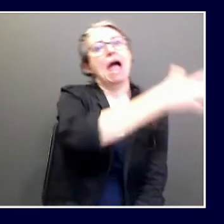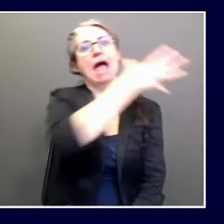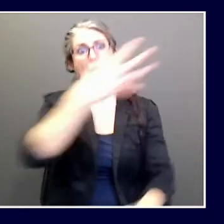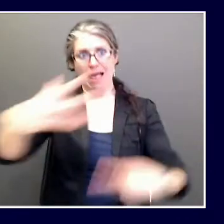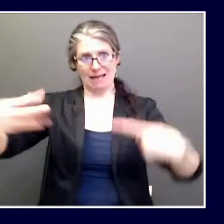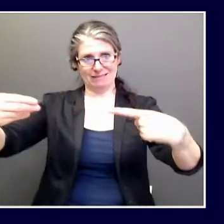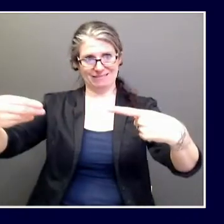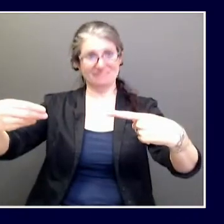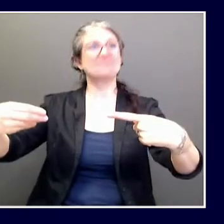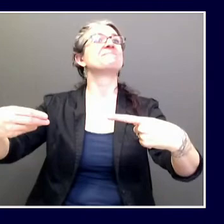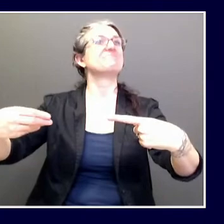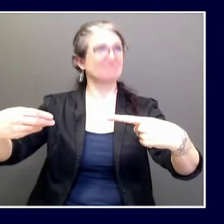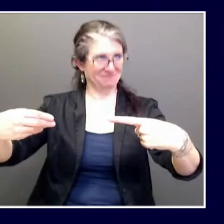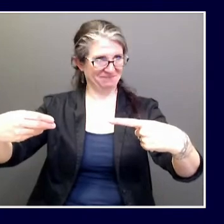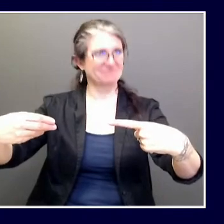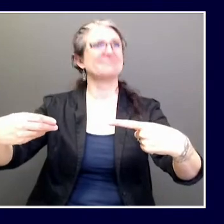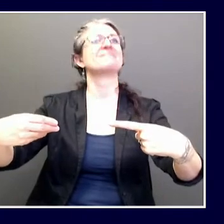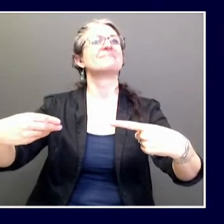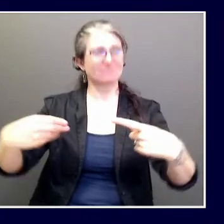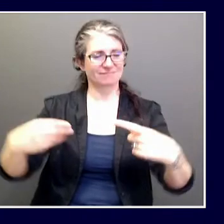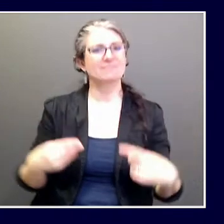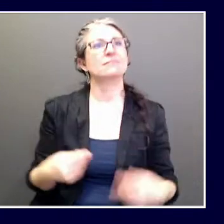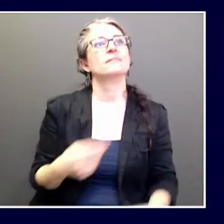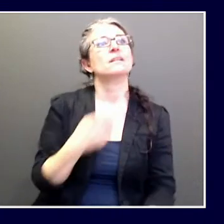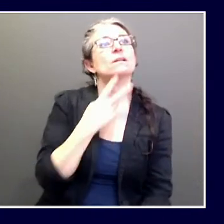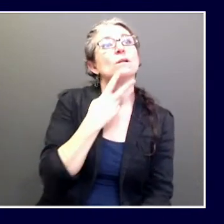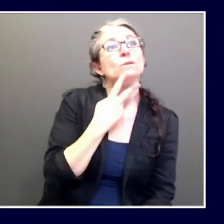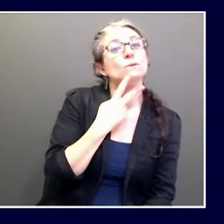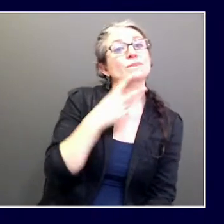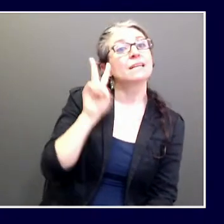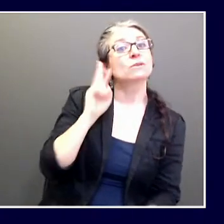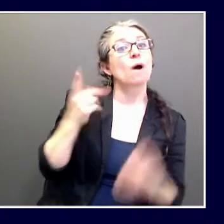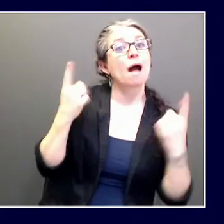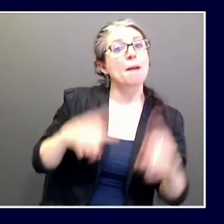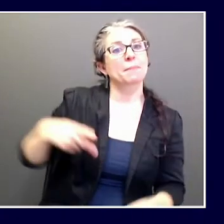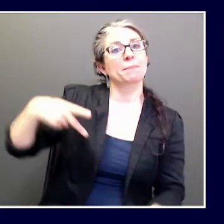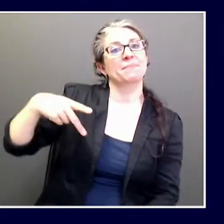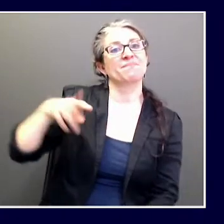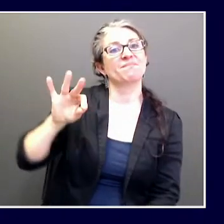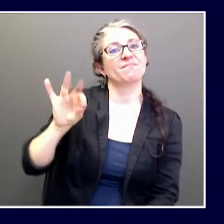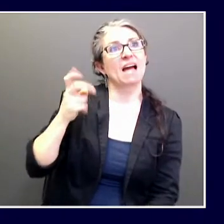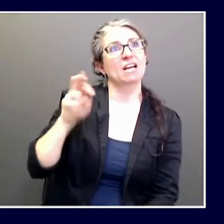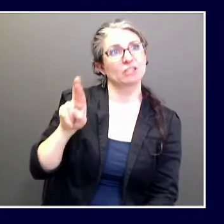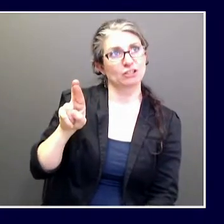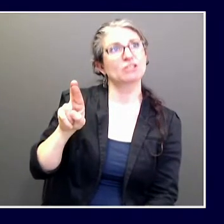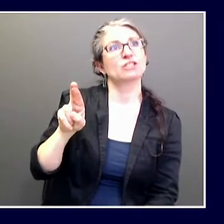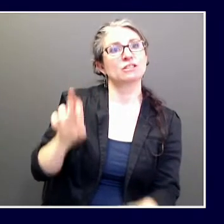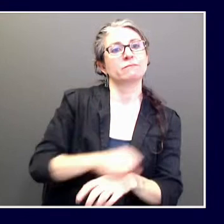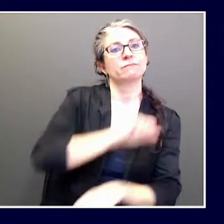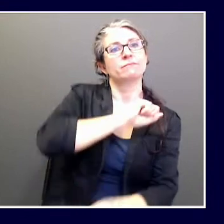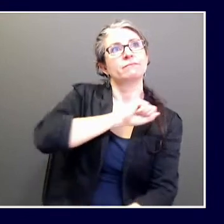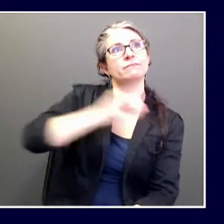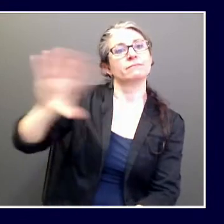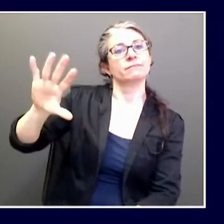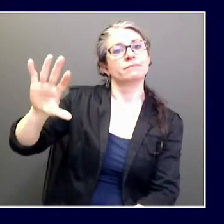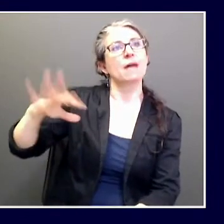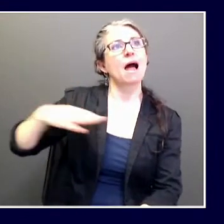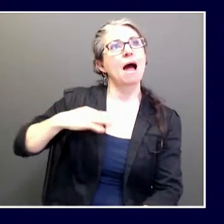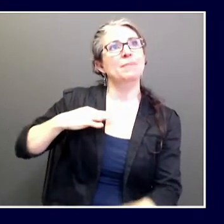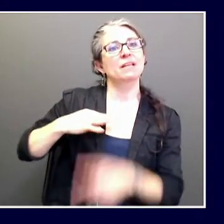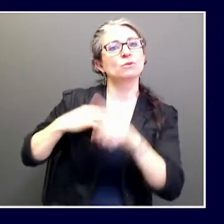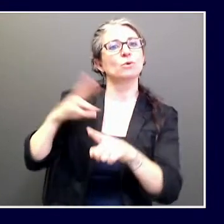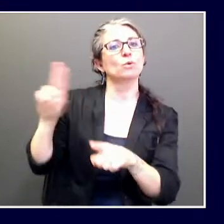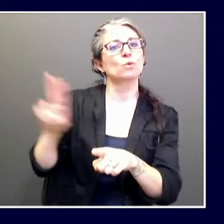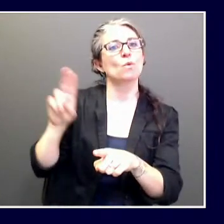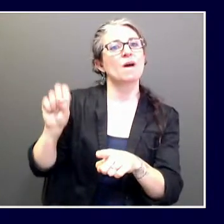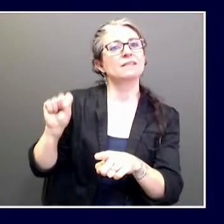right now, 2 days ago, Pfizer submitted an application to the US FDA to ask for emergency